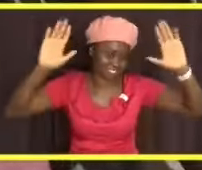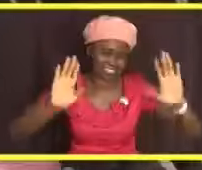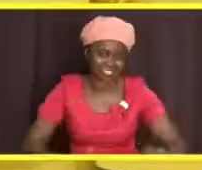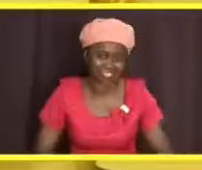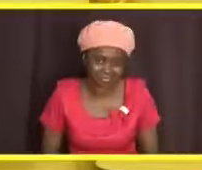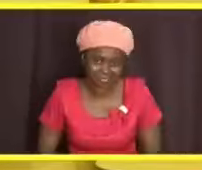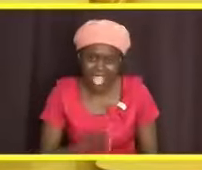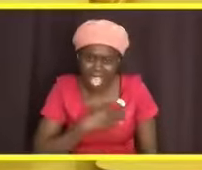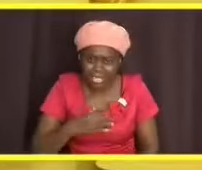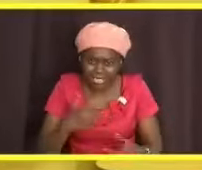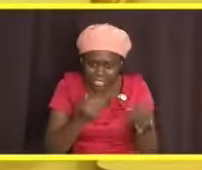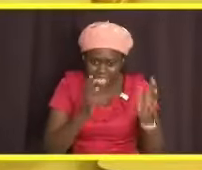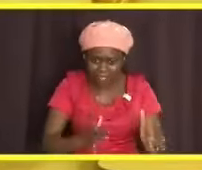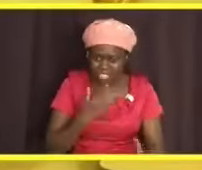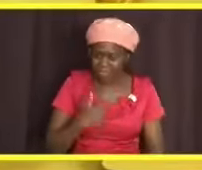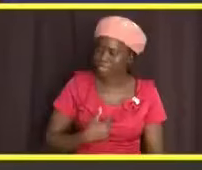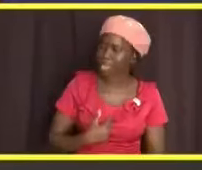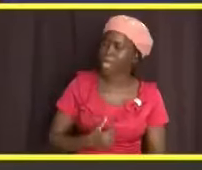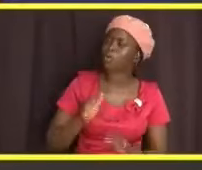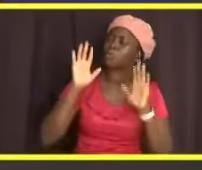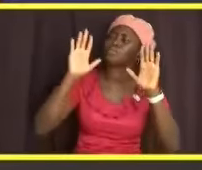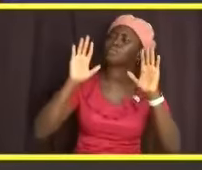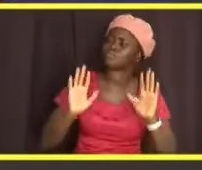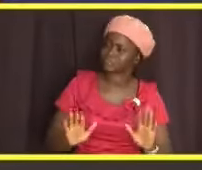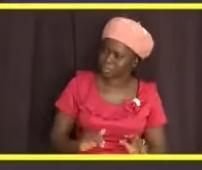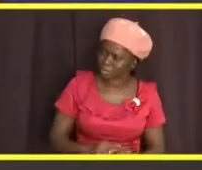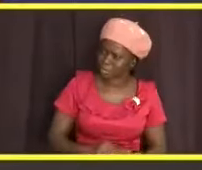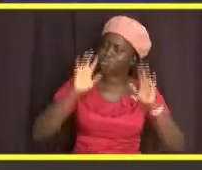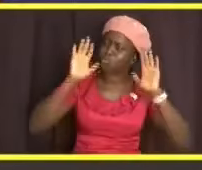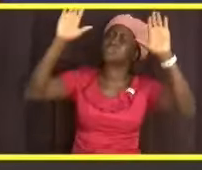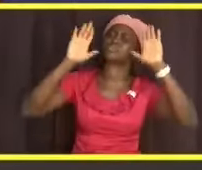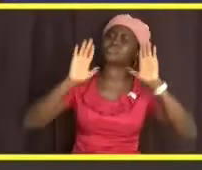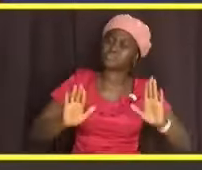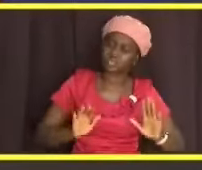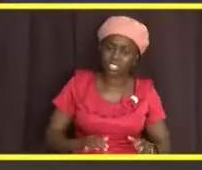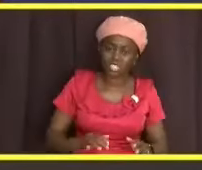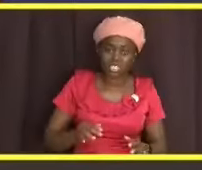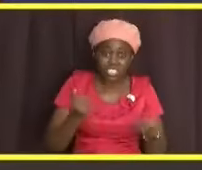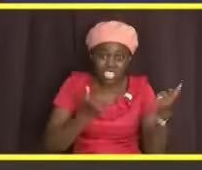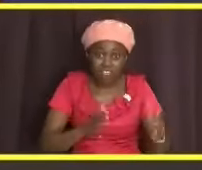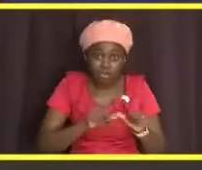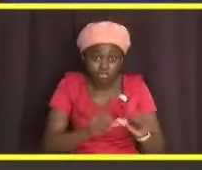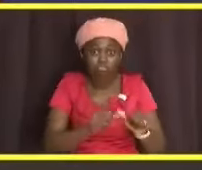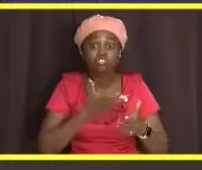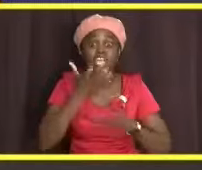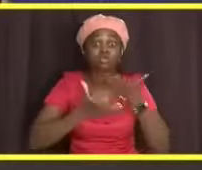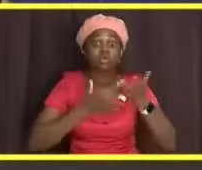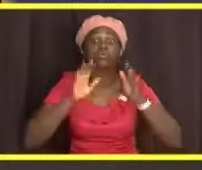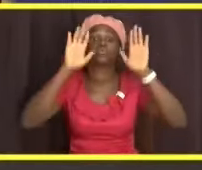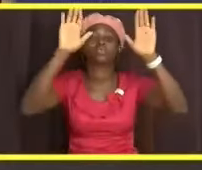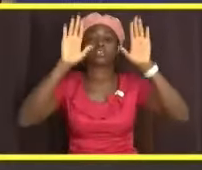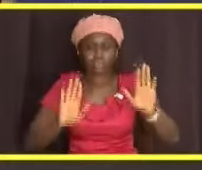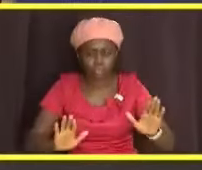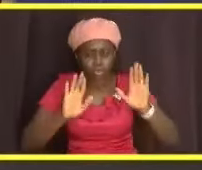And he said, "Wonderful." And he kept on saying, "Wonderful, wonderful," till we got to Ilorin. I said, "Yeah, that's his